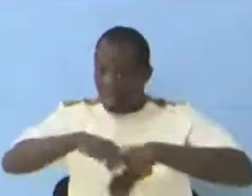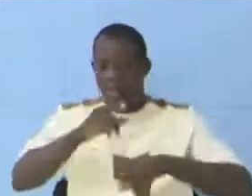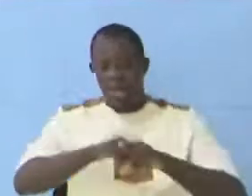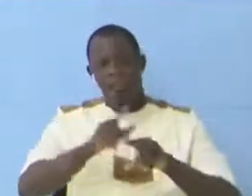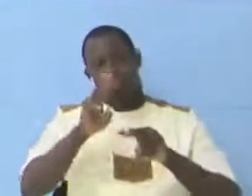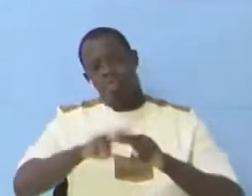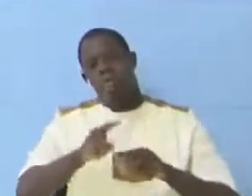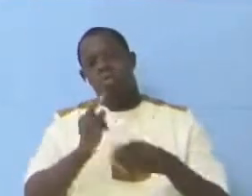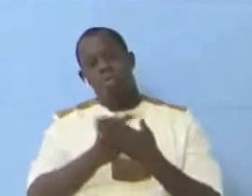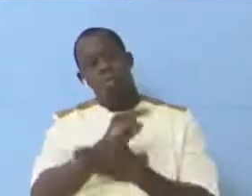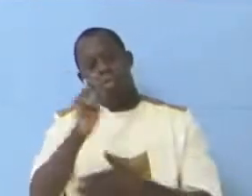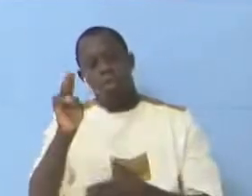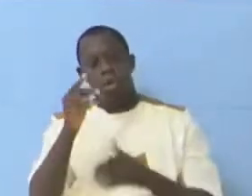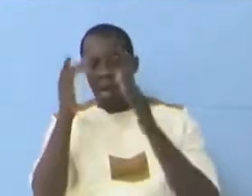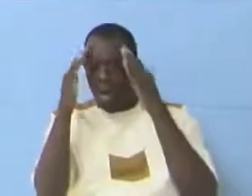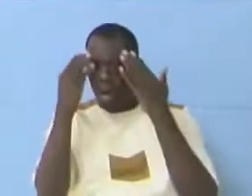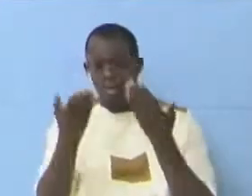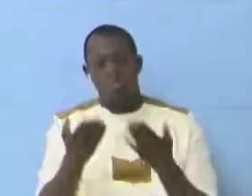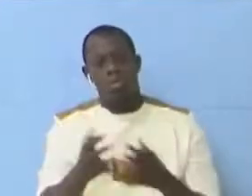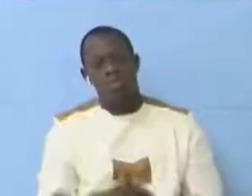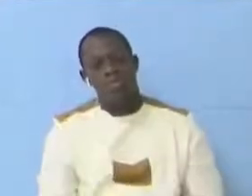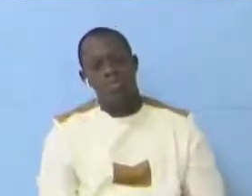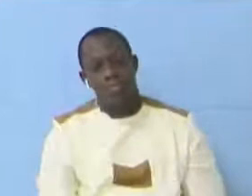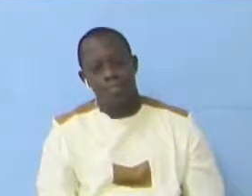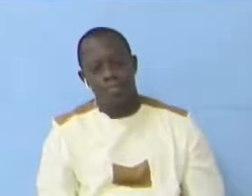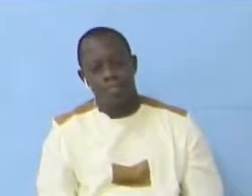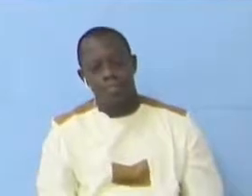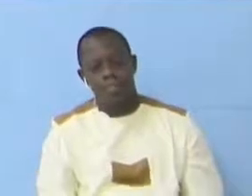ne ndax nag daal dañ daan daje guddi.